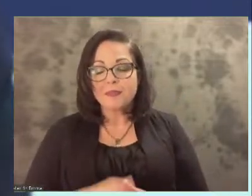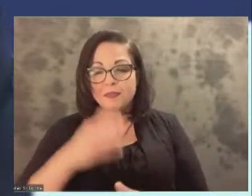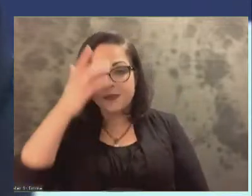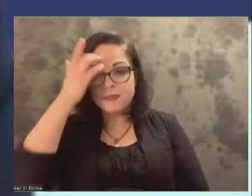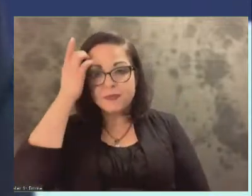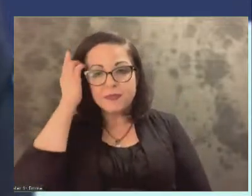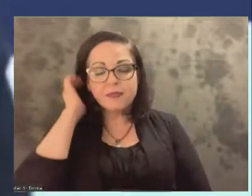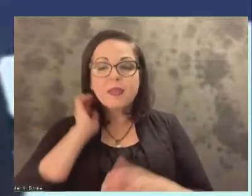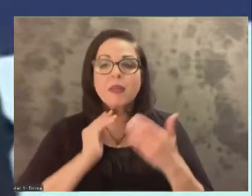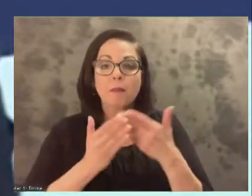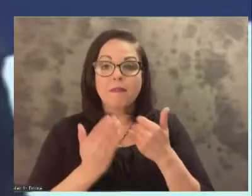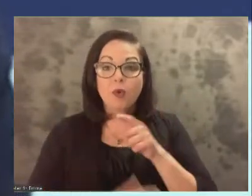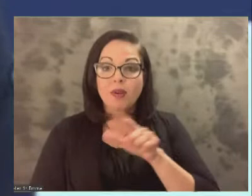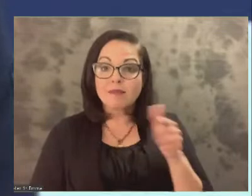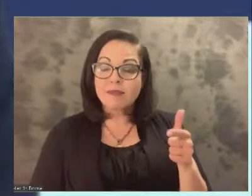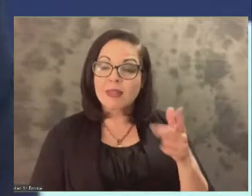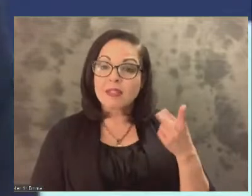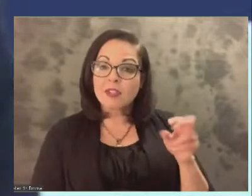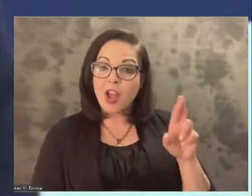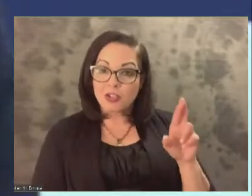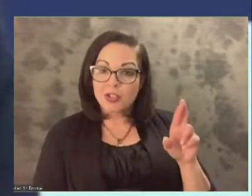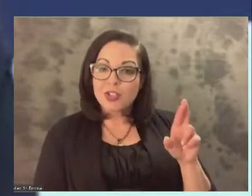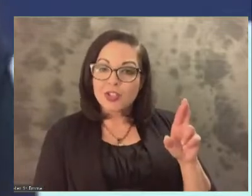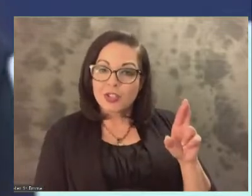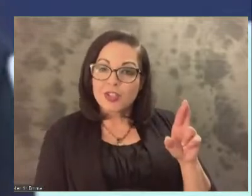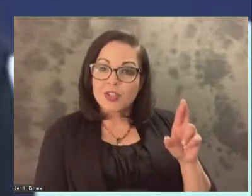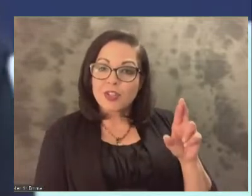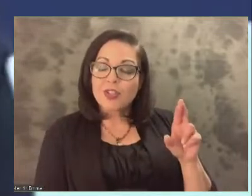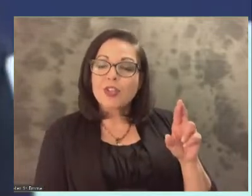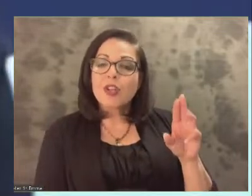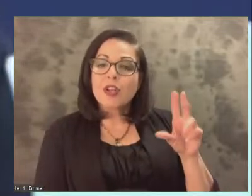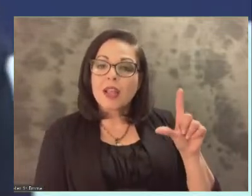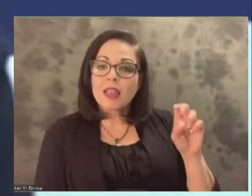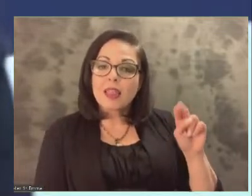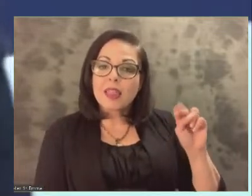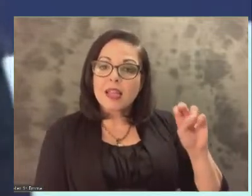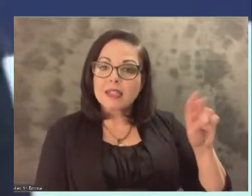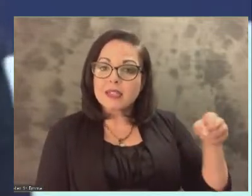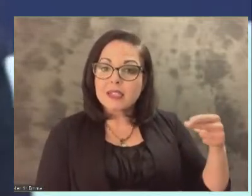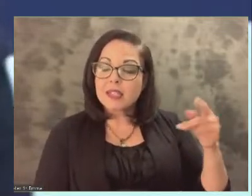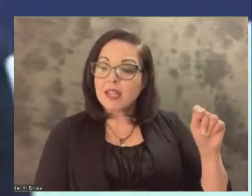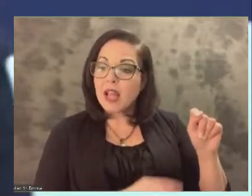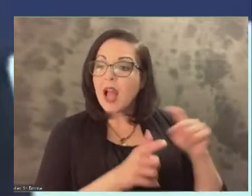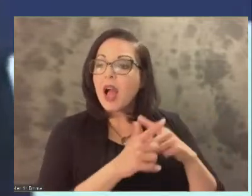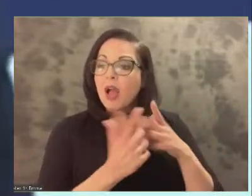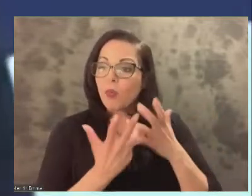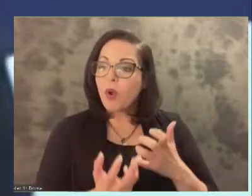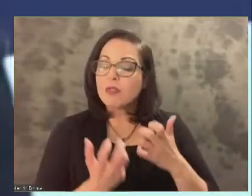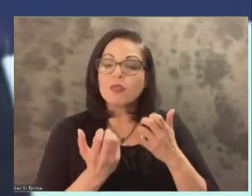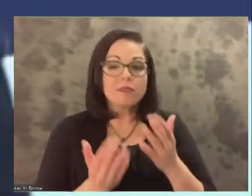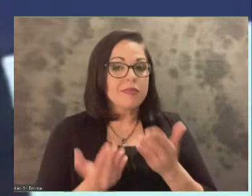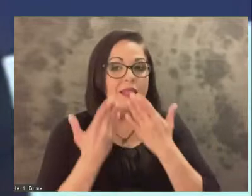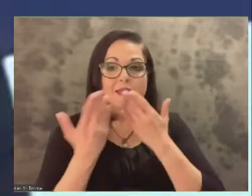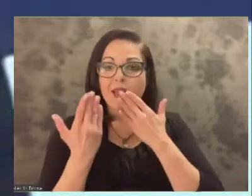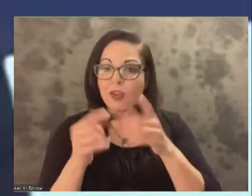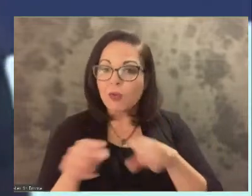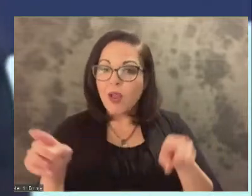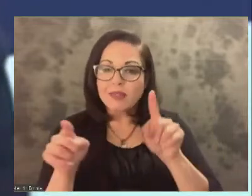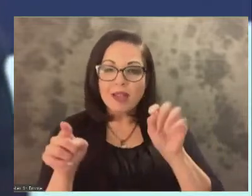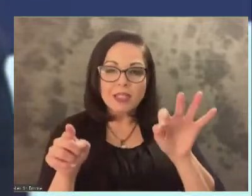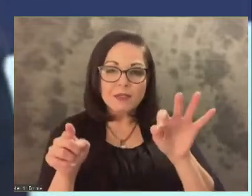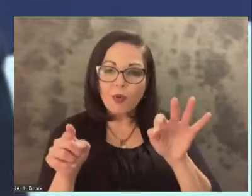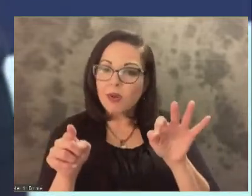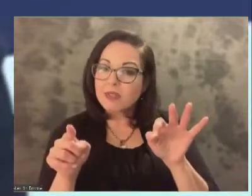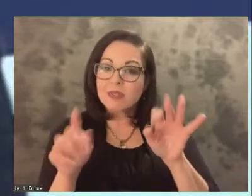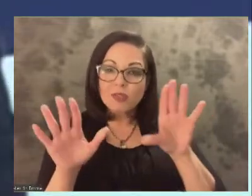So before I turn things back over to Dr. Wint, I want to thank the task force members for their tremendous commitment to this work, and